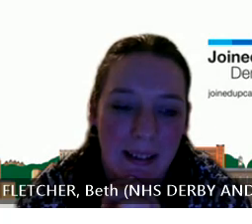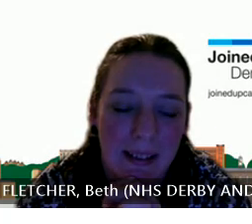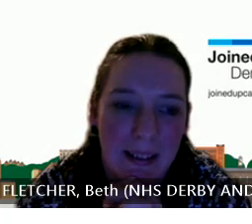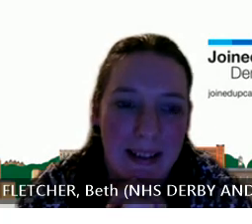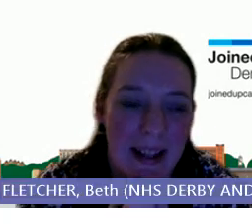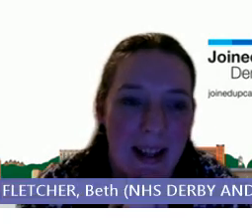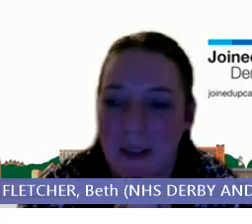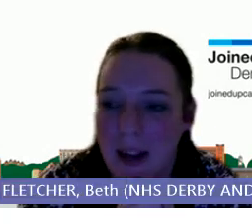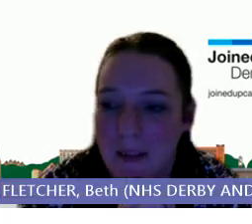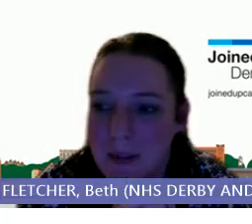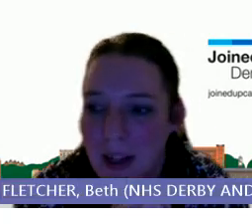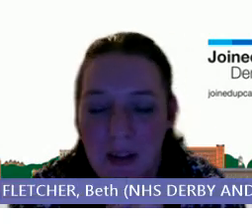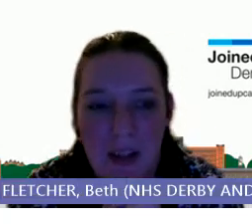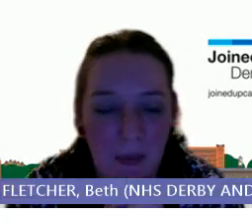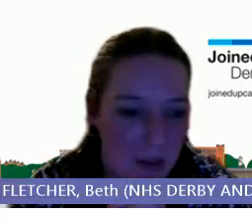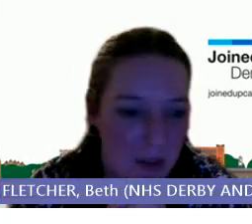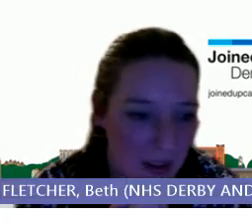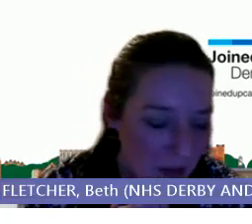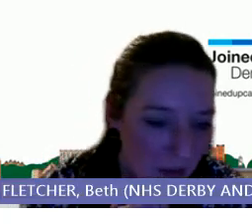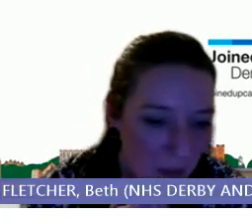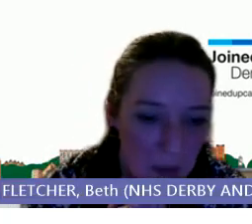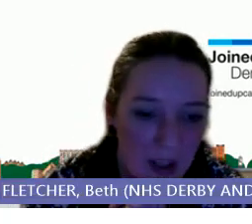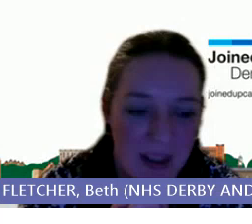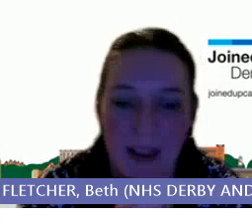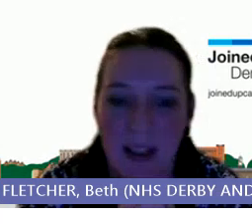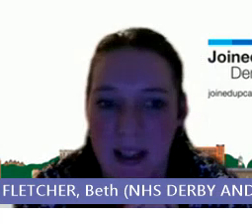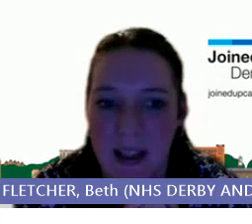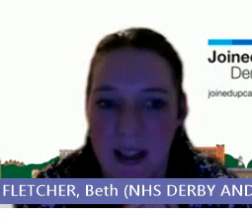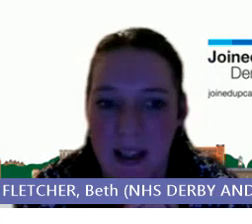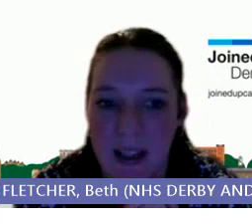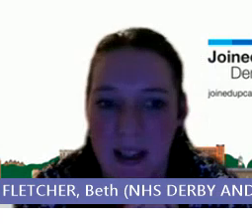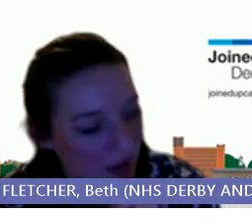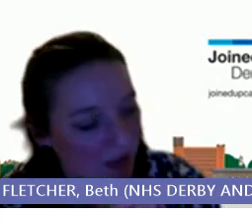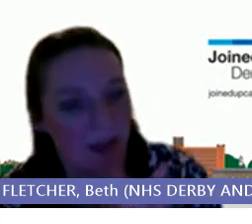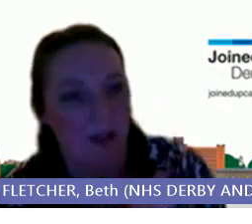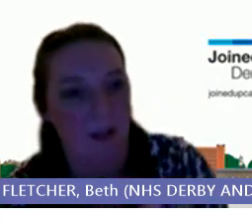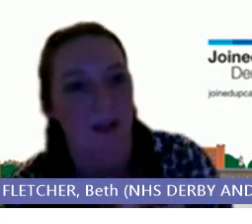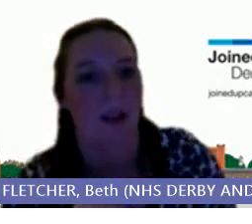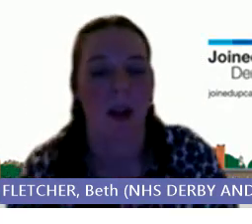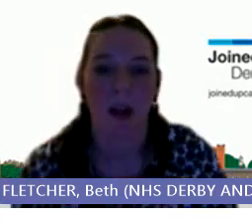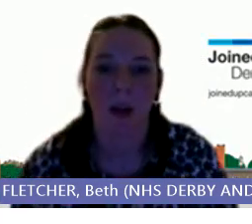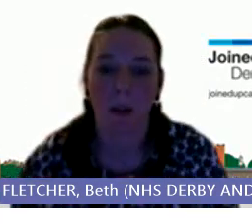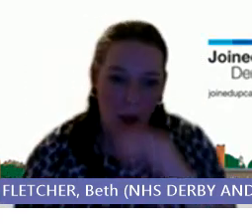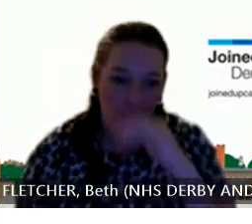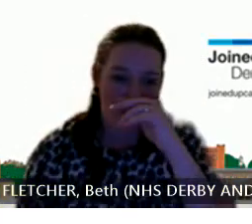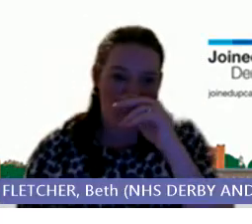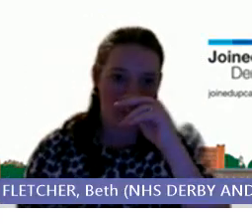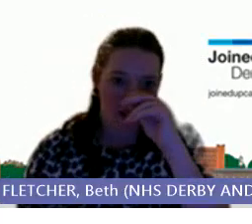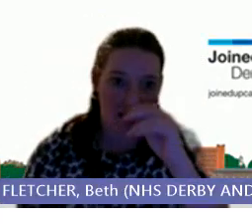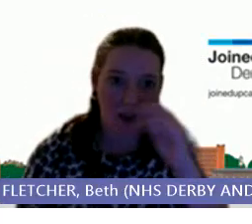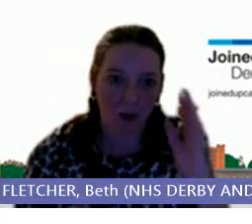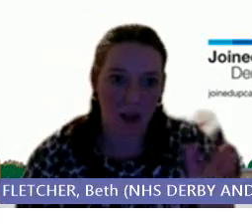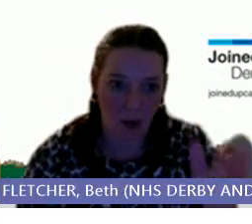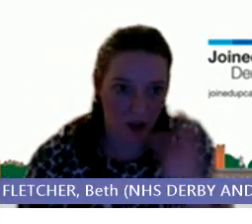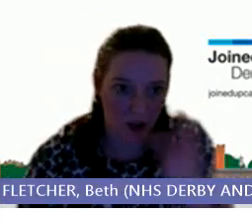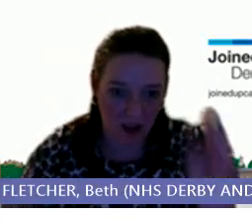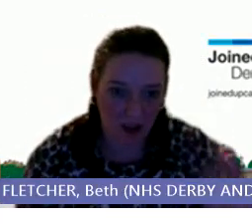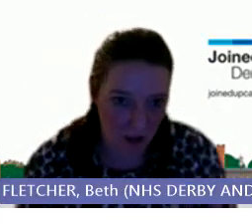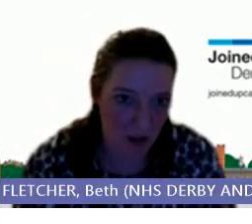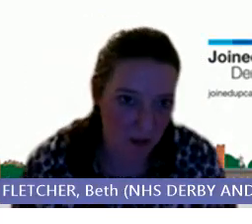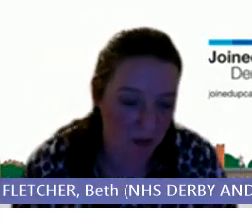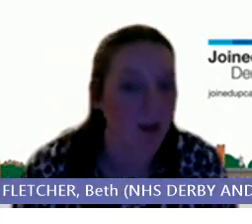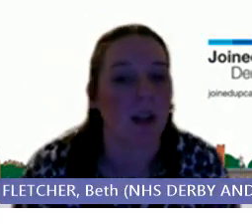up. Yeah, I'll just give a background of what we're asking here to everybody while you're doing that, Chris. Thank you. We're asking 3